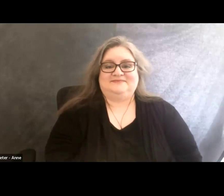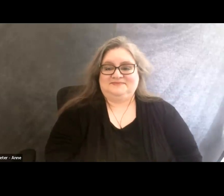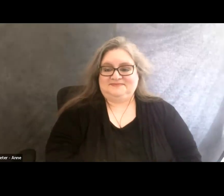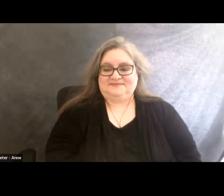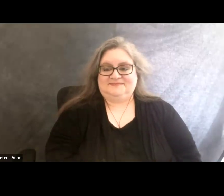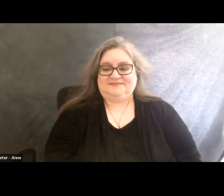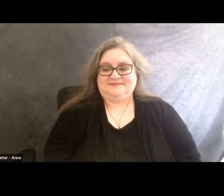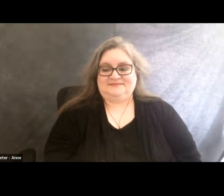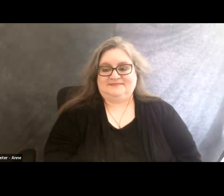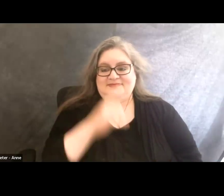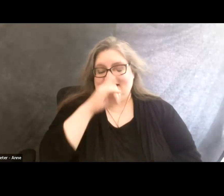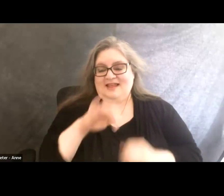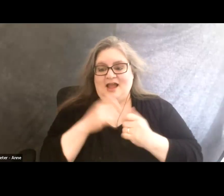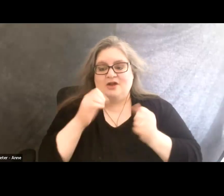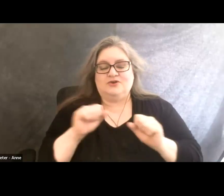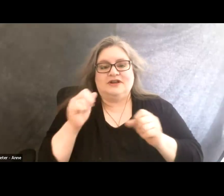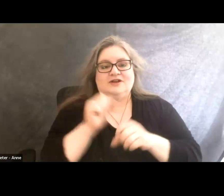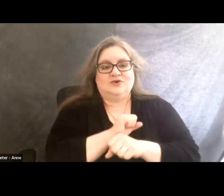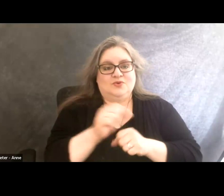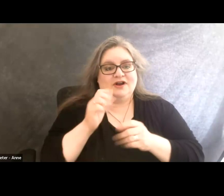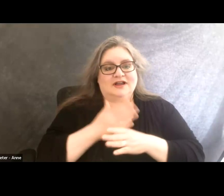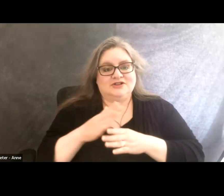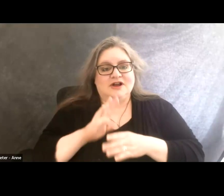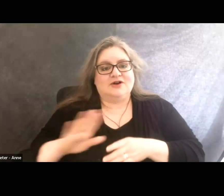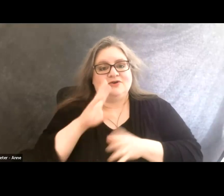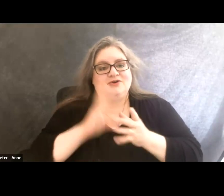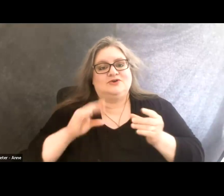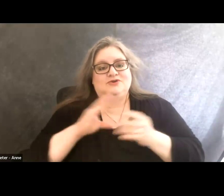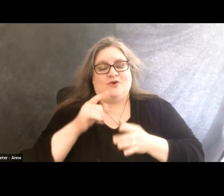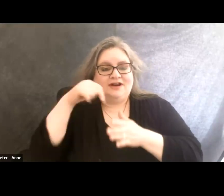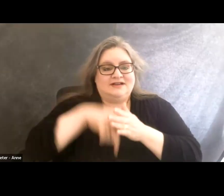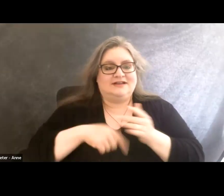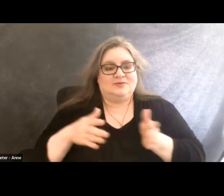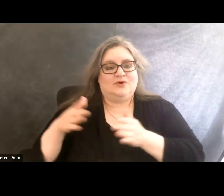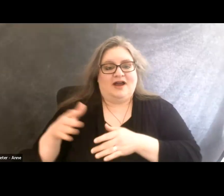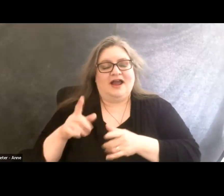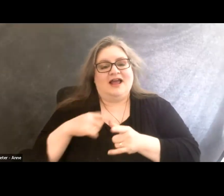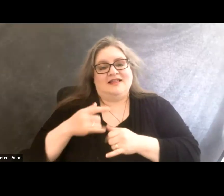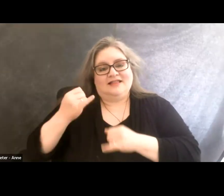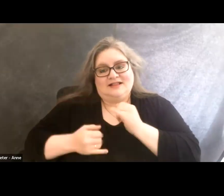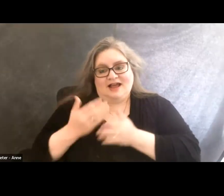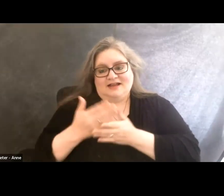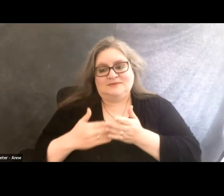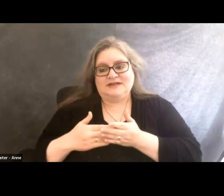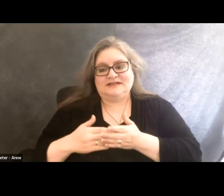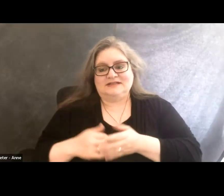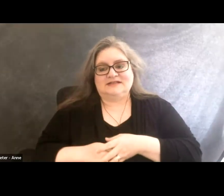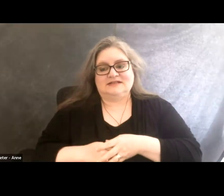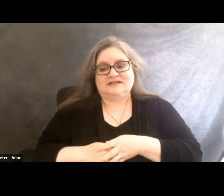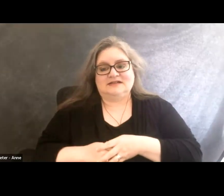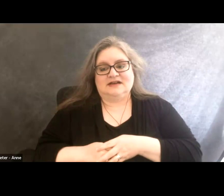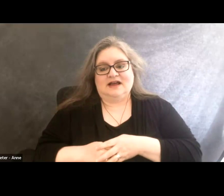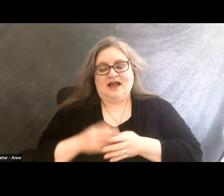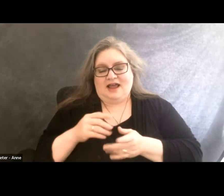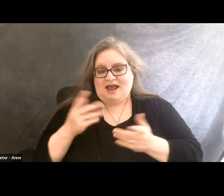about how you can work and share your story in a deeper way. And then the last piece is just, and